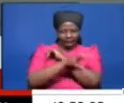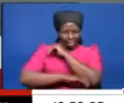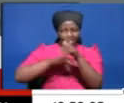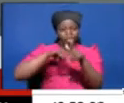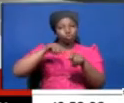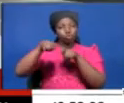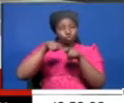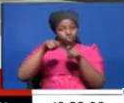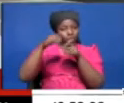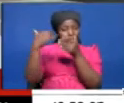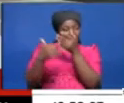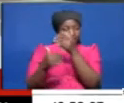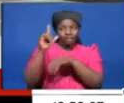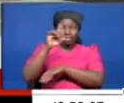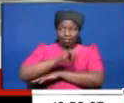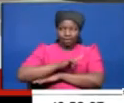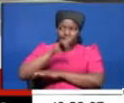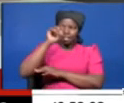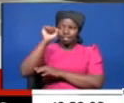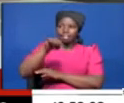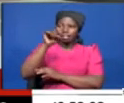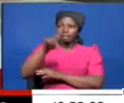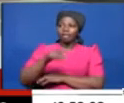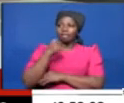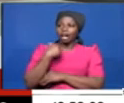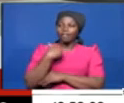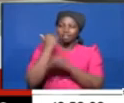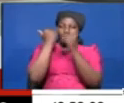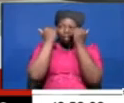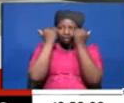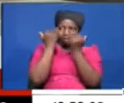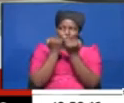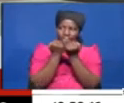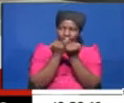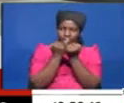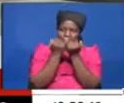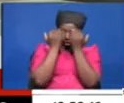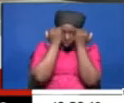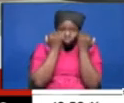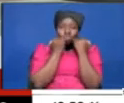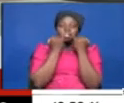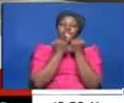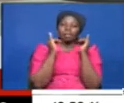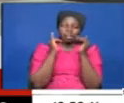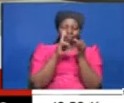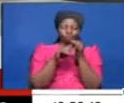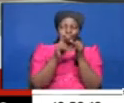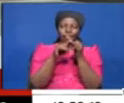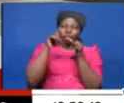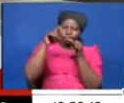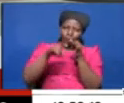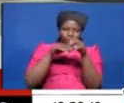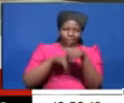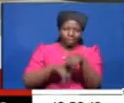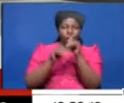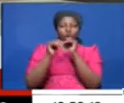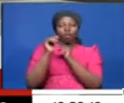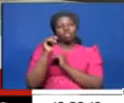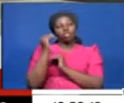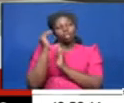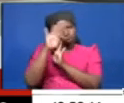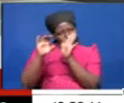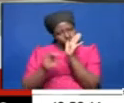yes, there must be the independence of the judiciary. Yes, we must be able to operate by the dictates of the Constitution and the legal practice. Mm-hmm. But again, the